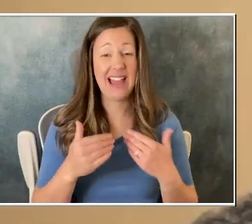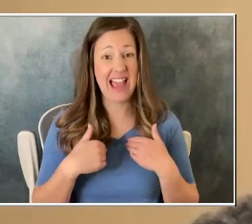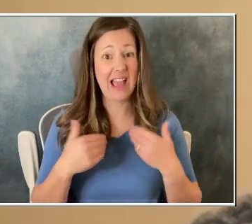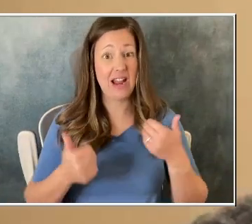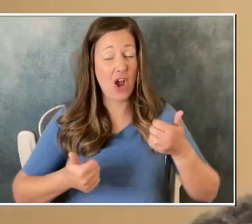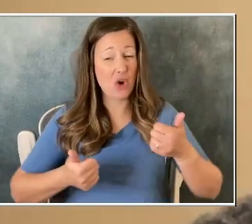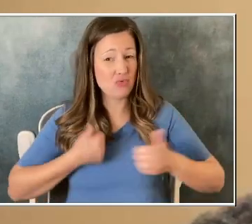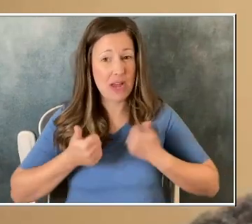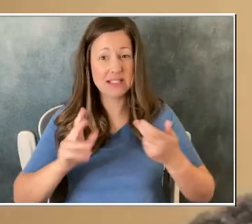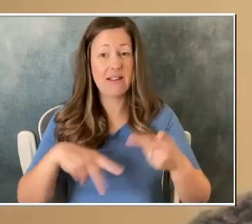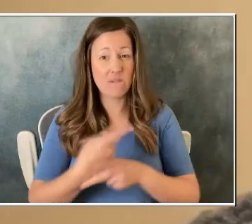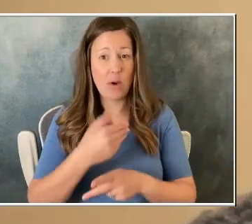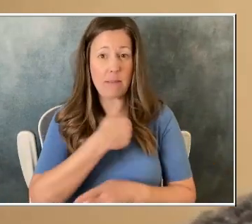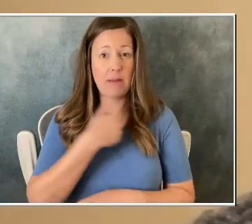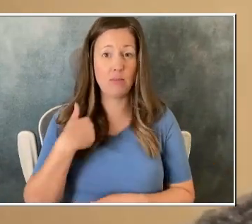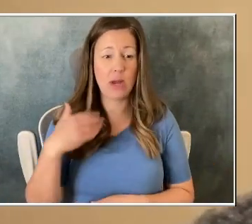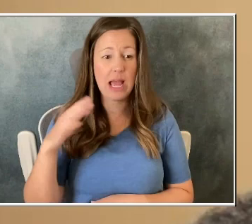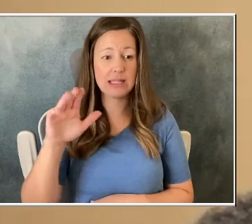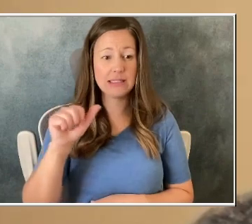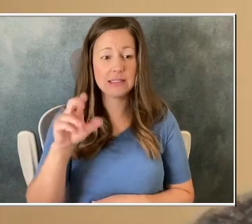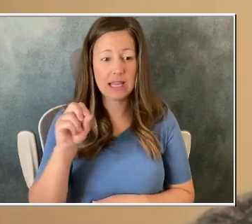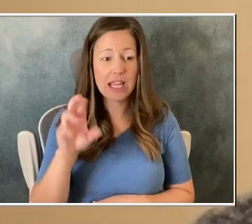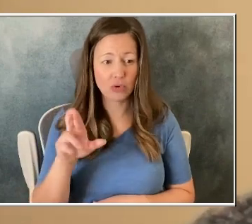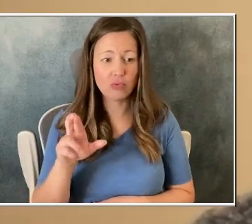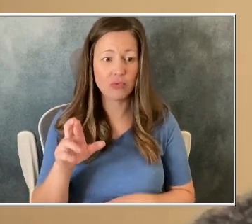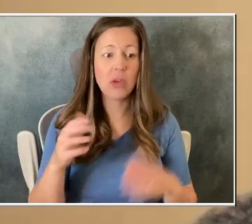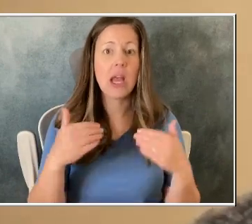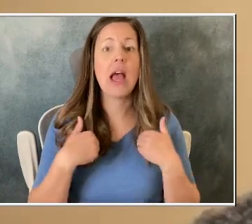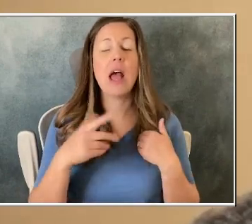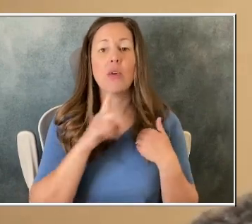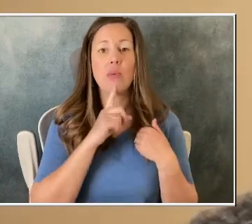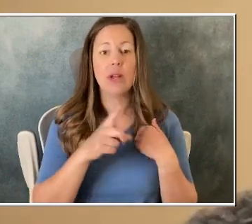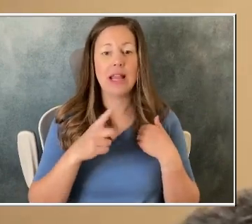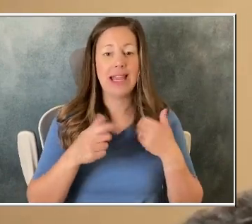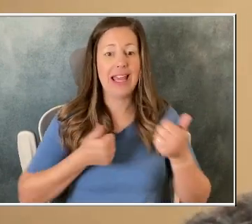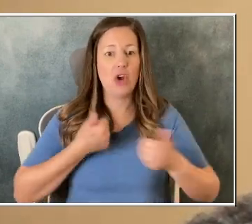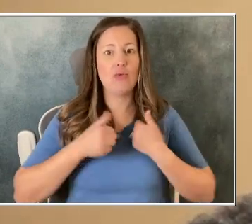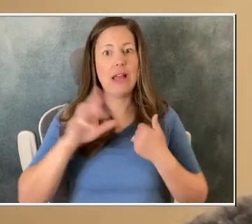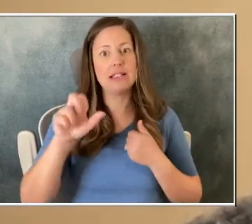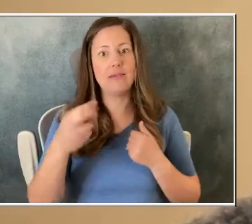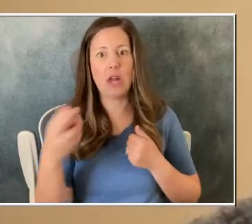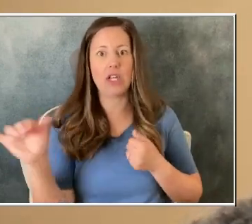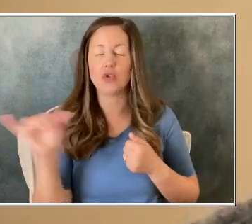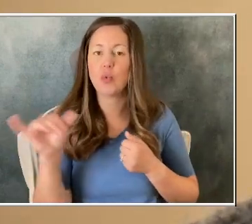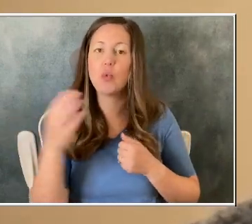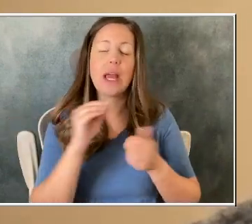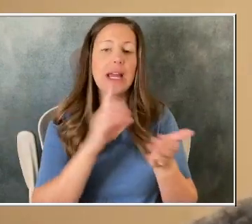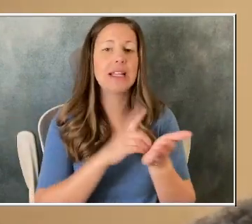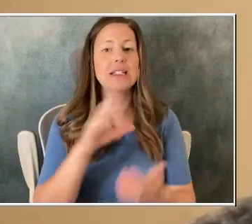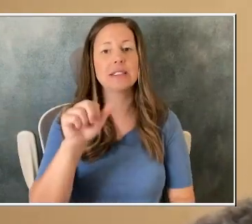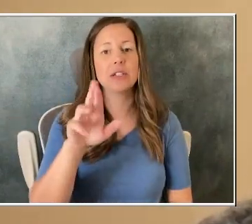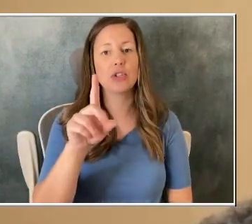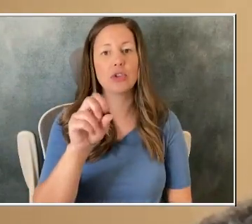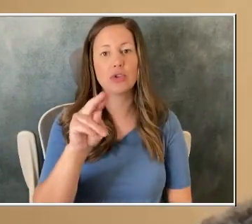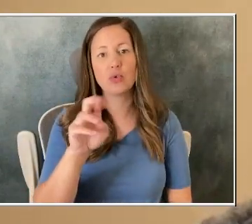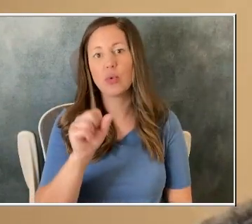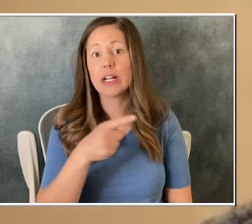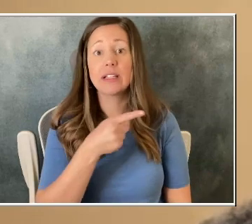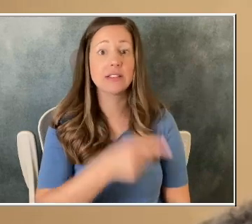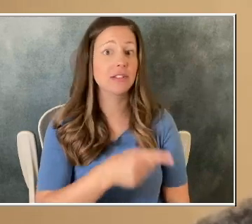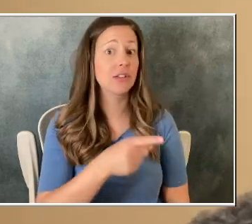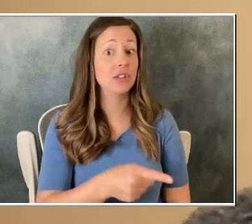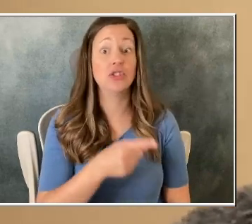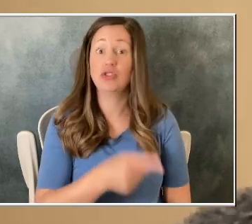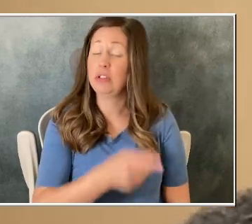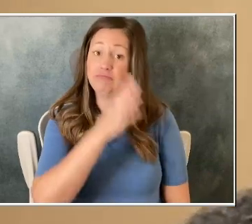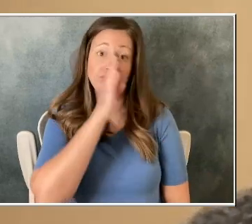form of breast cancer that came with a very aggressive rash, and Dr. Cardona's was not going to mess